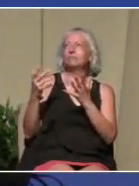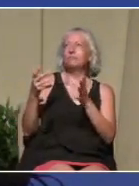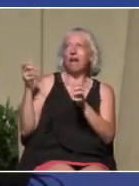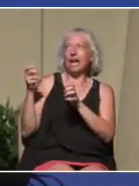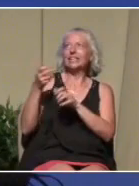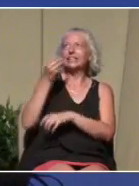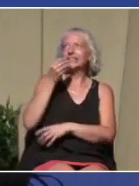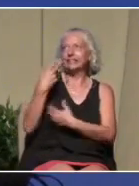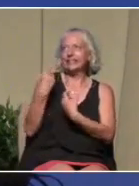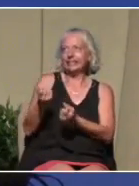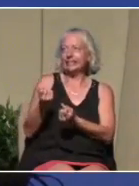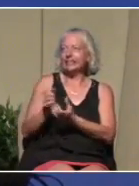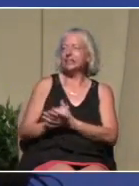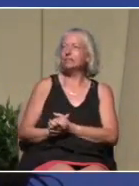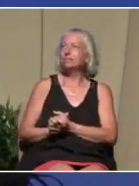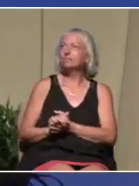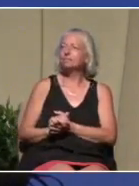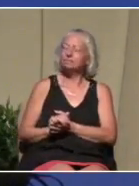We also